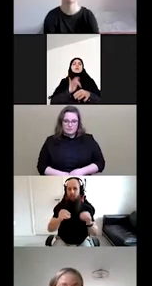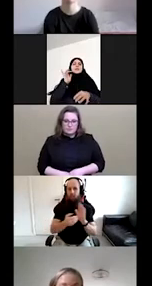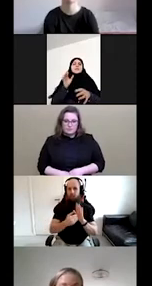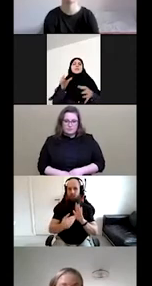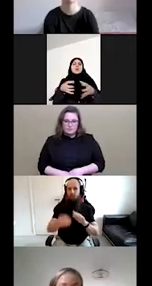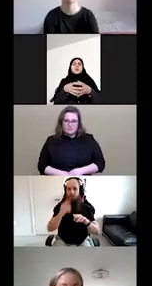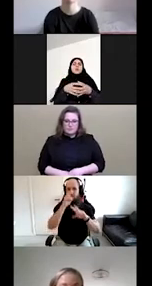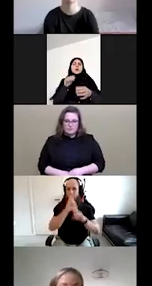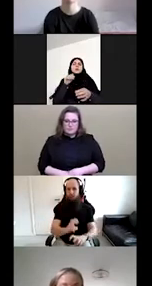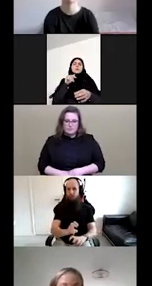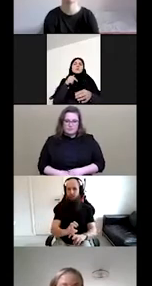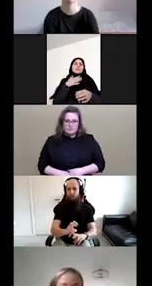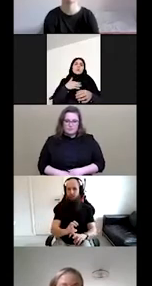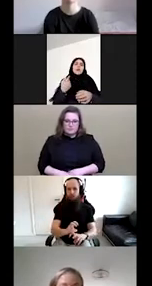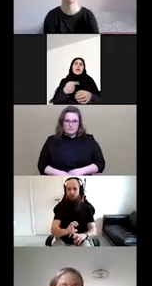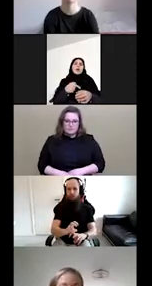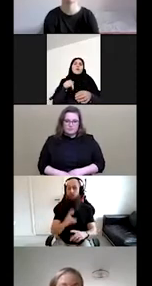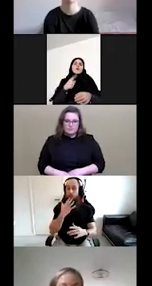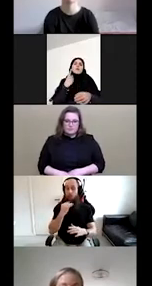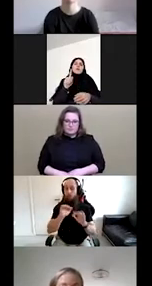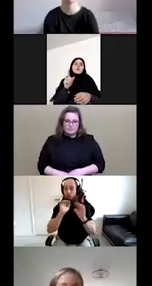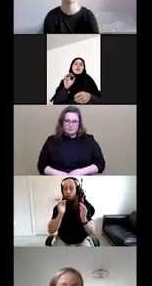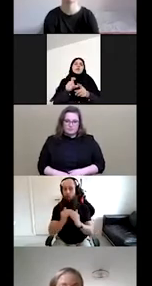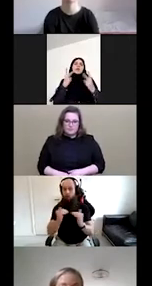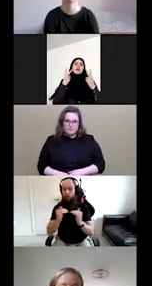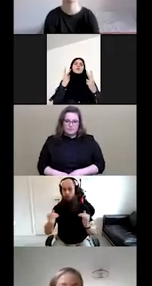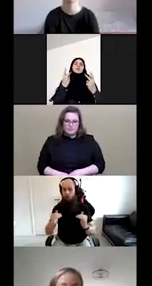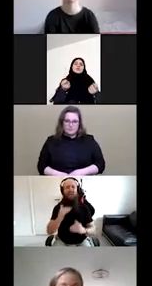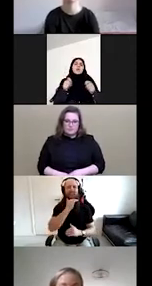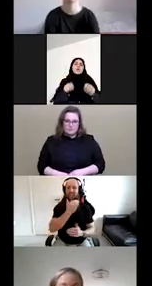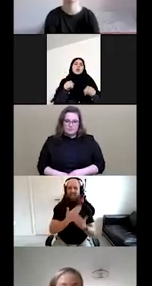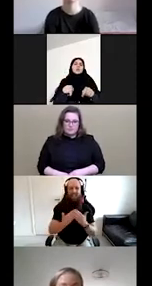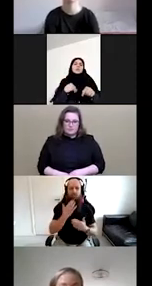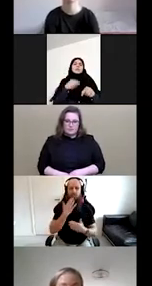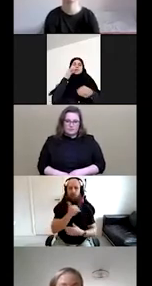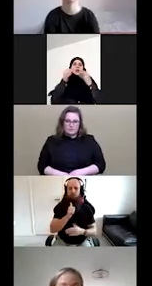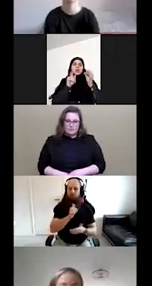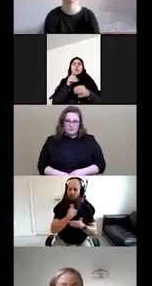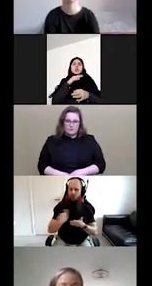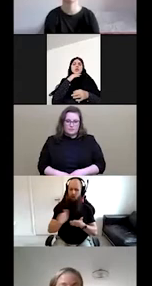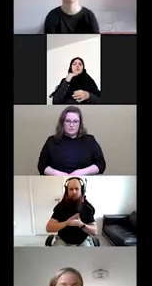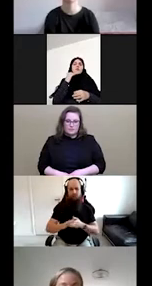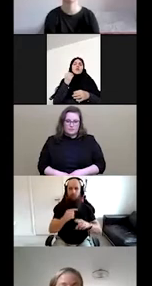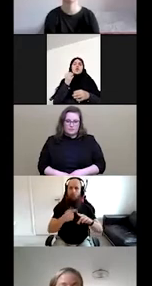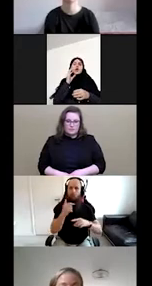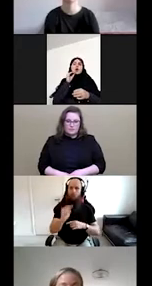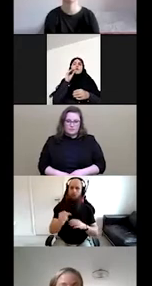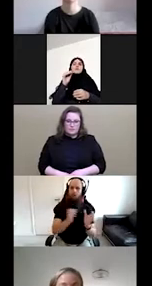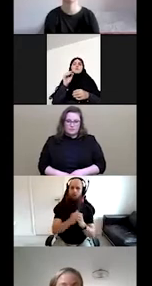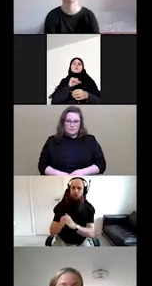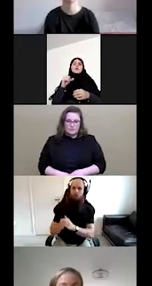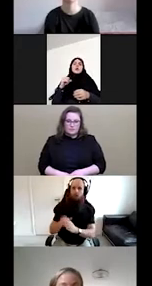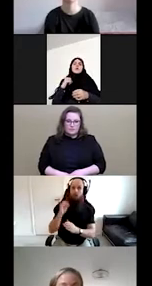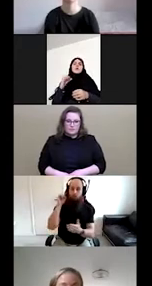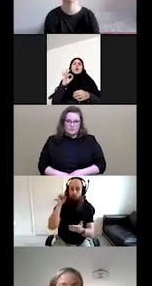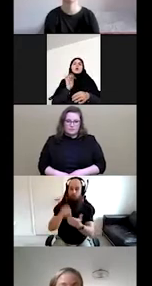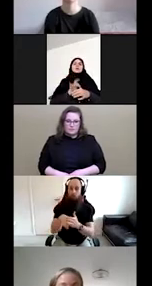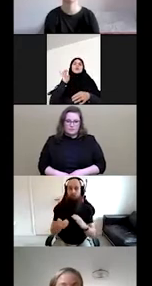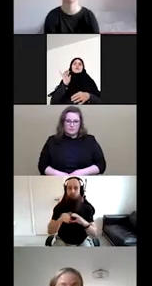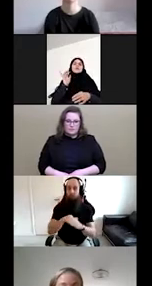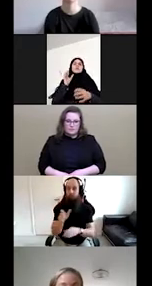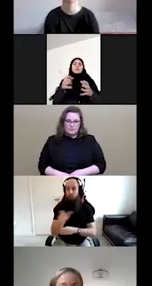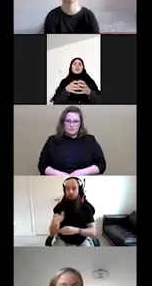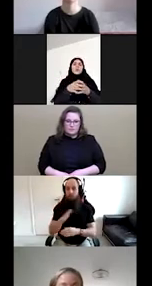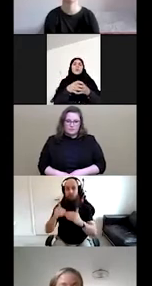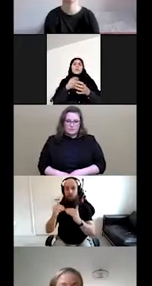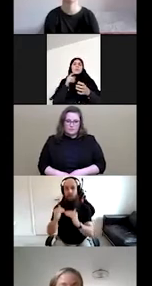it is not sufficient to only talk about vulnerable groups if we want to ensure meaningful participation of persons with